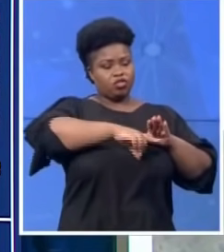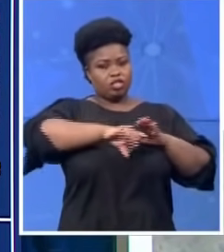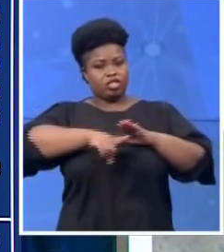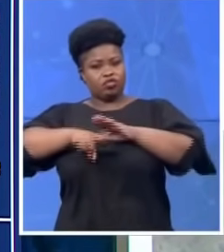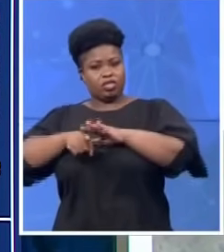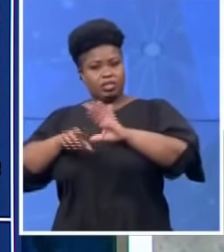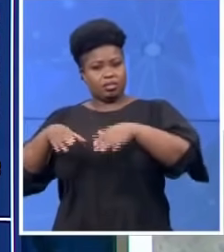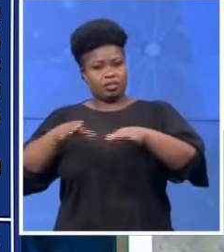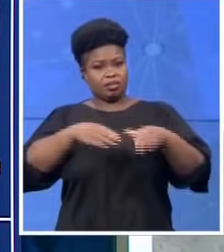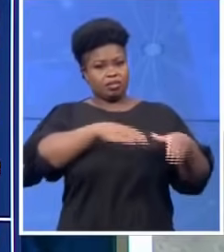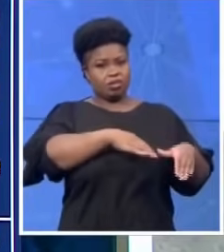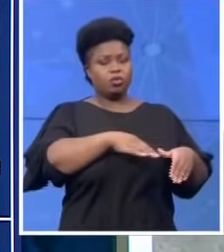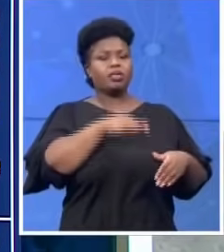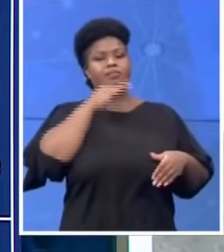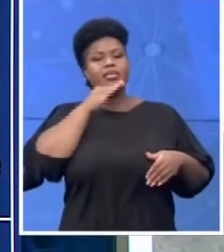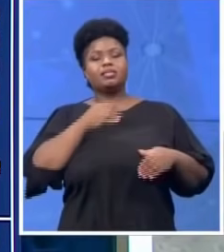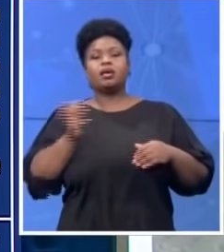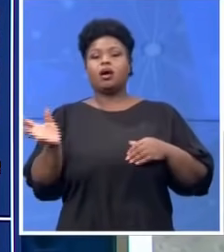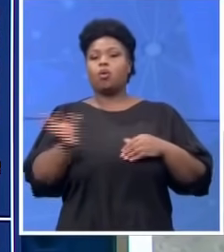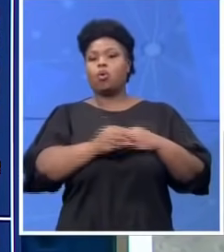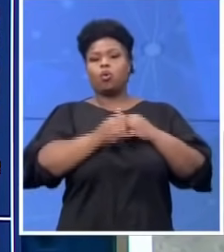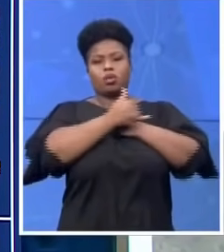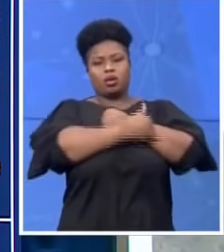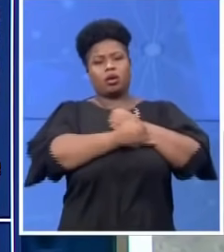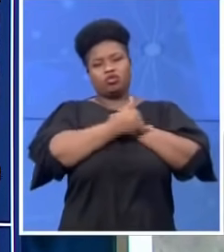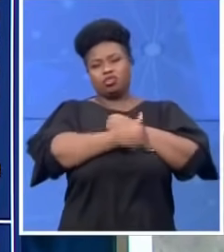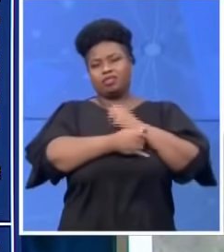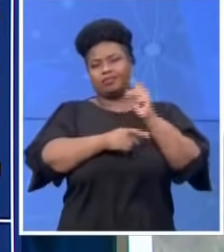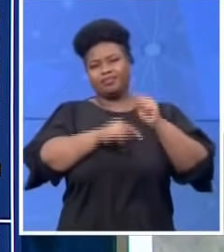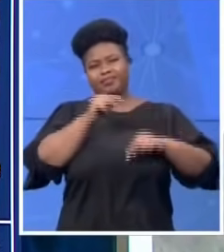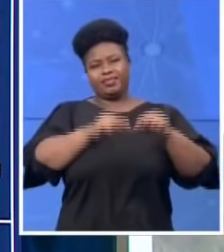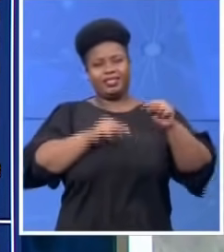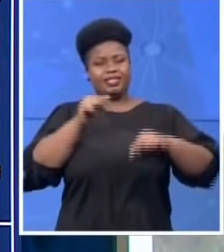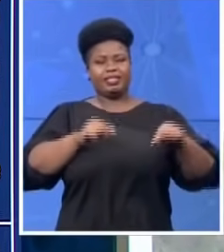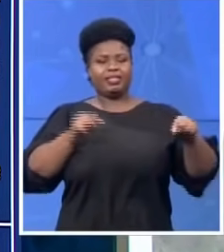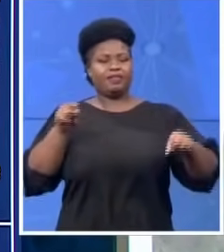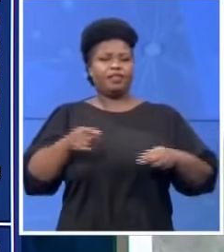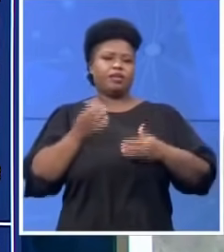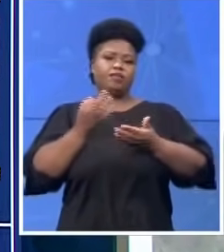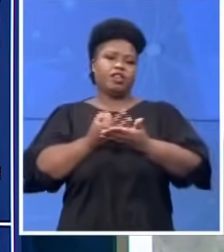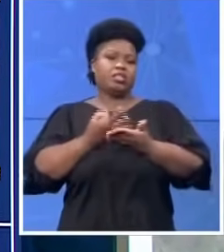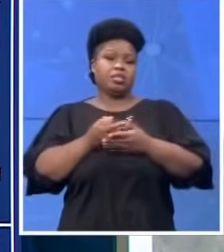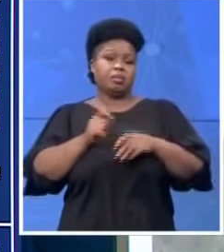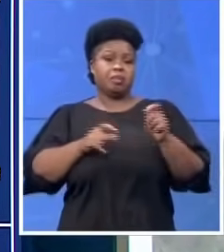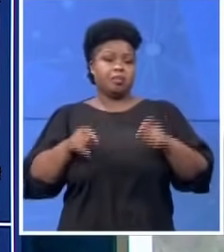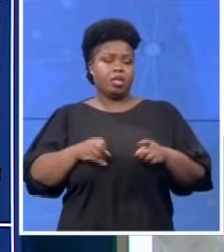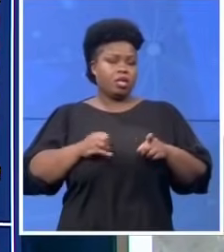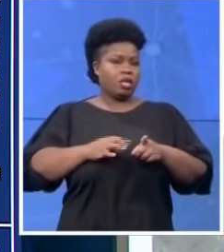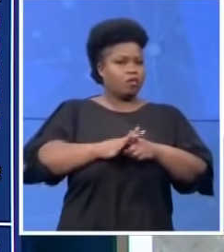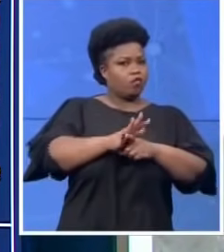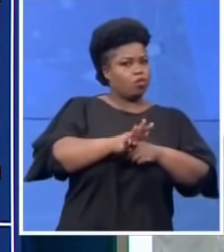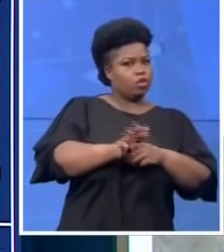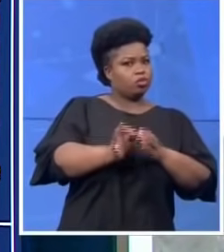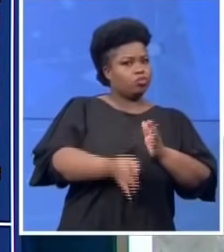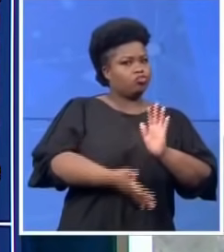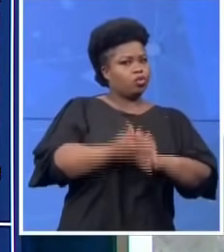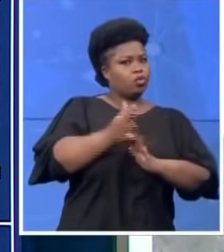that influence people, and those factors then results even